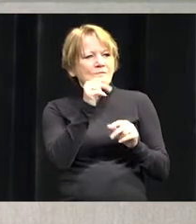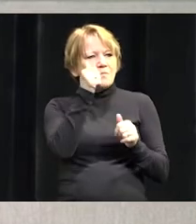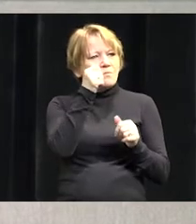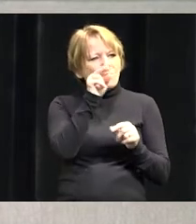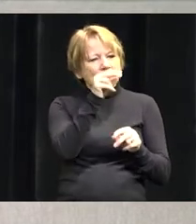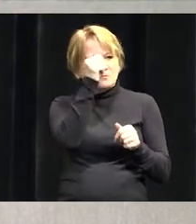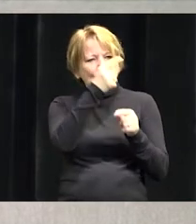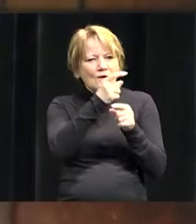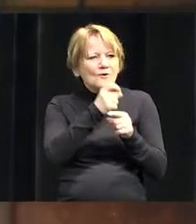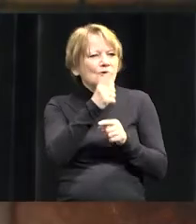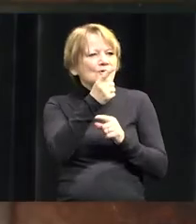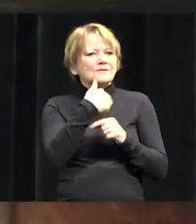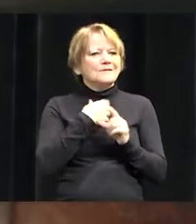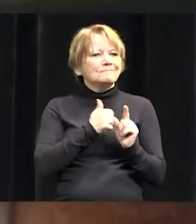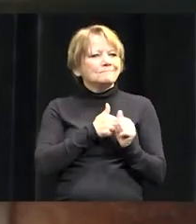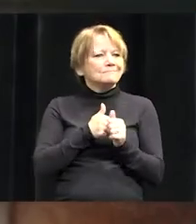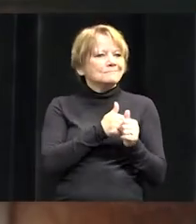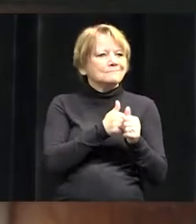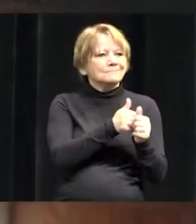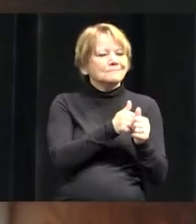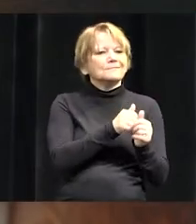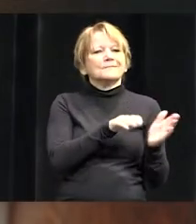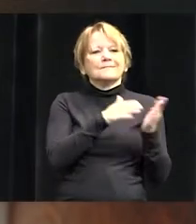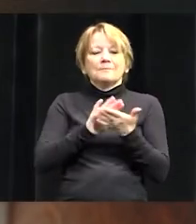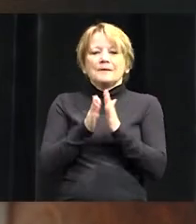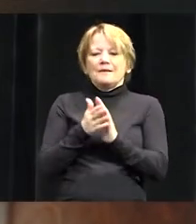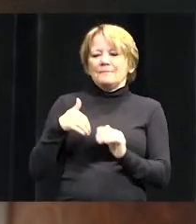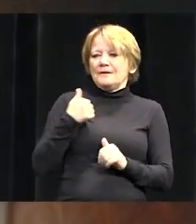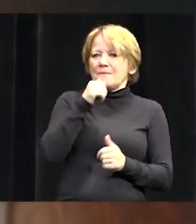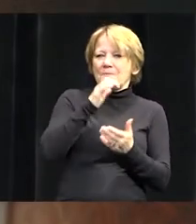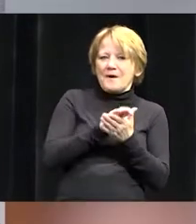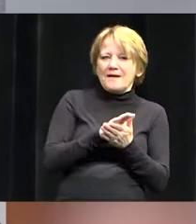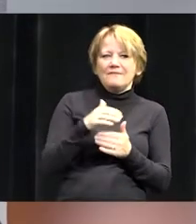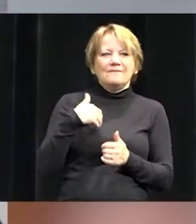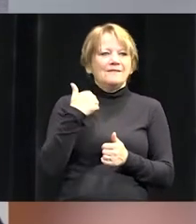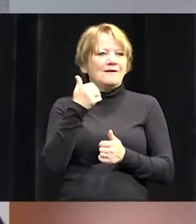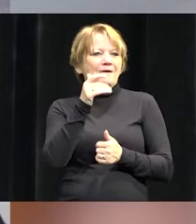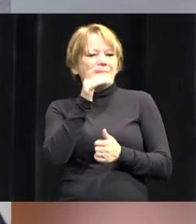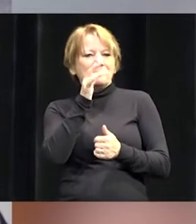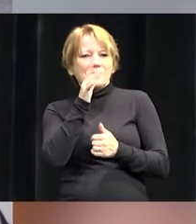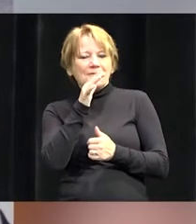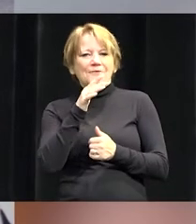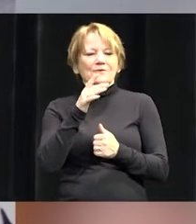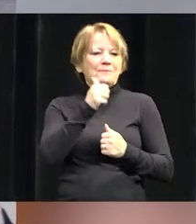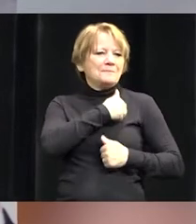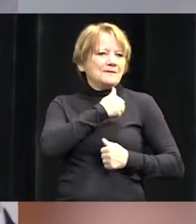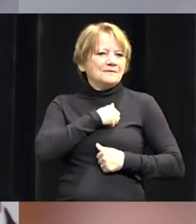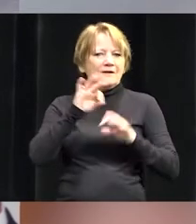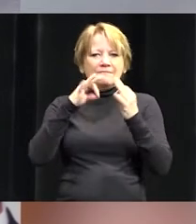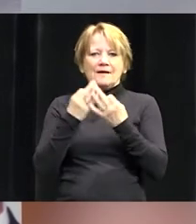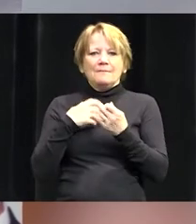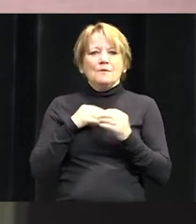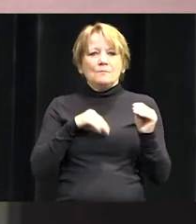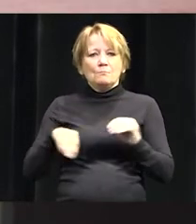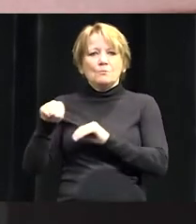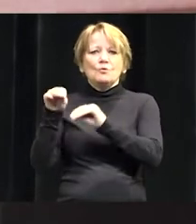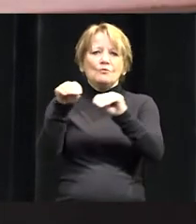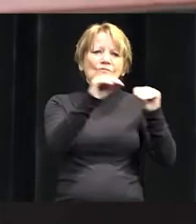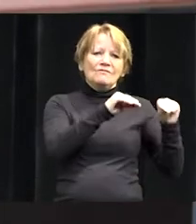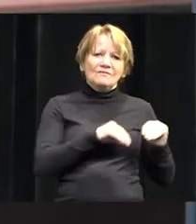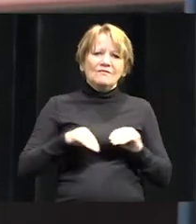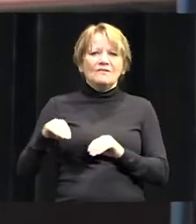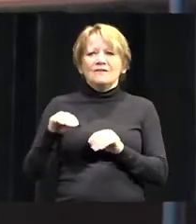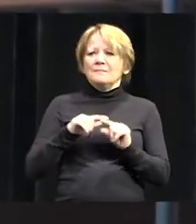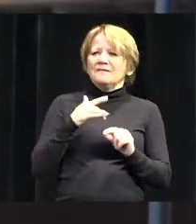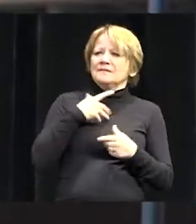brother's shadows being a young wife young mother military family we moved so much even though i